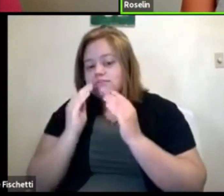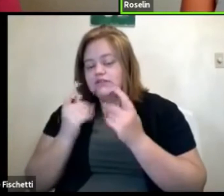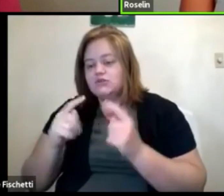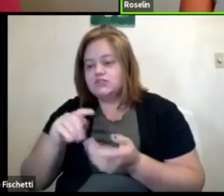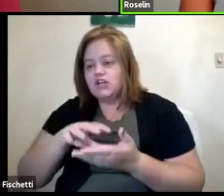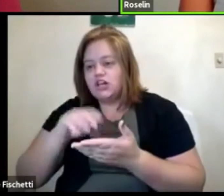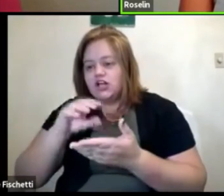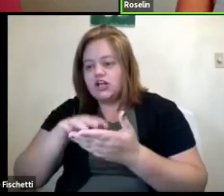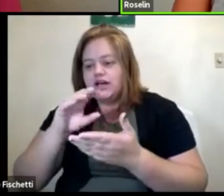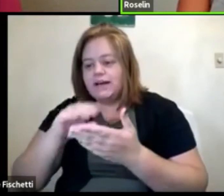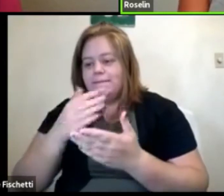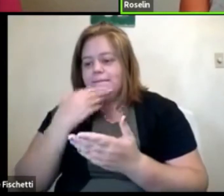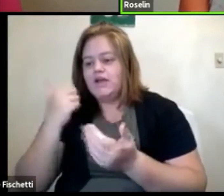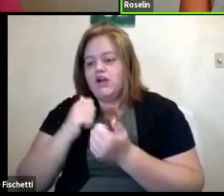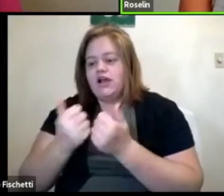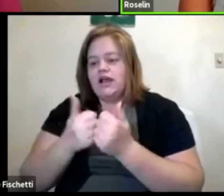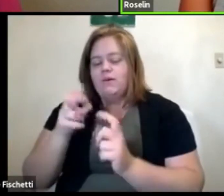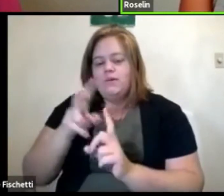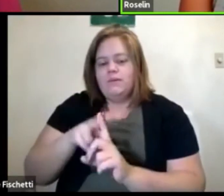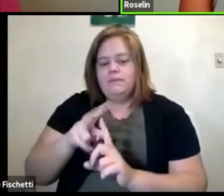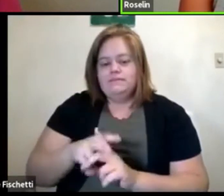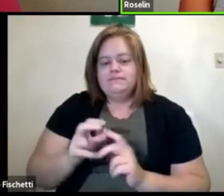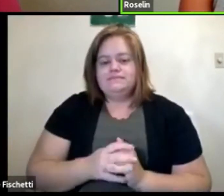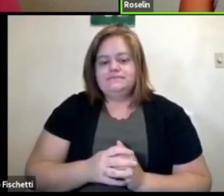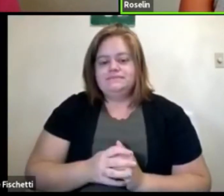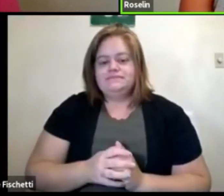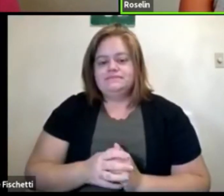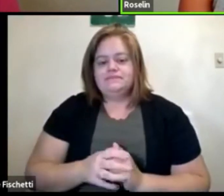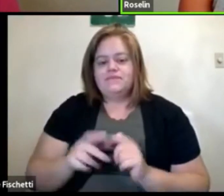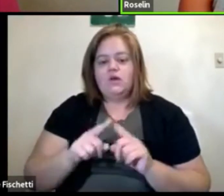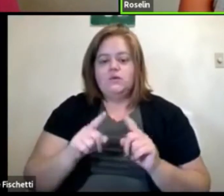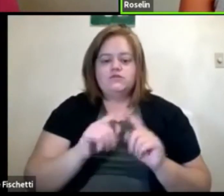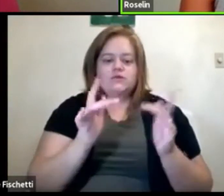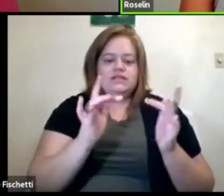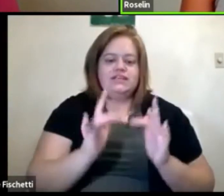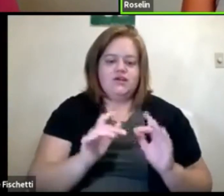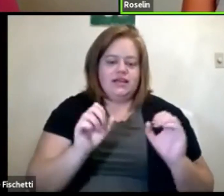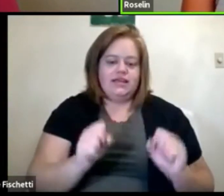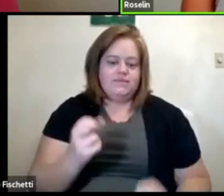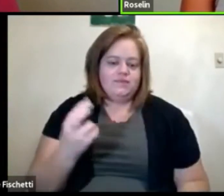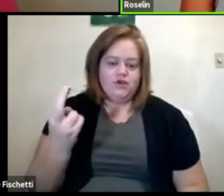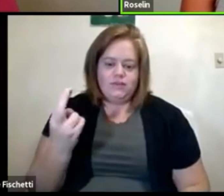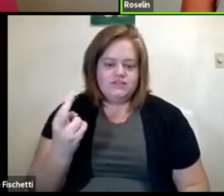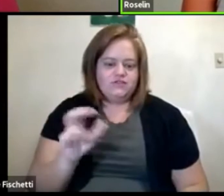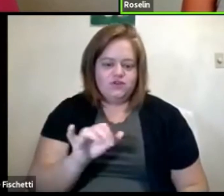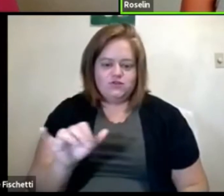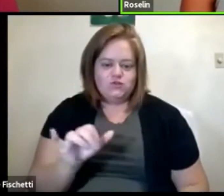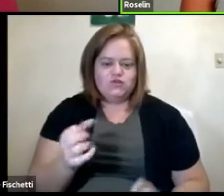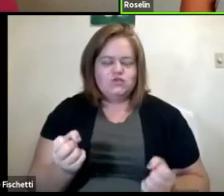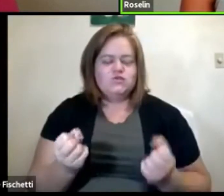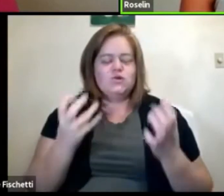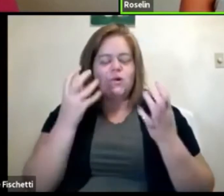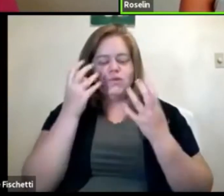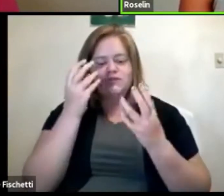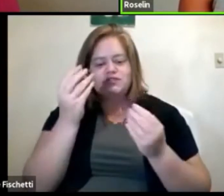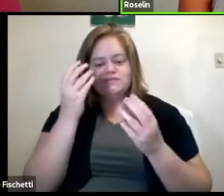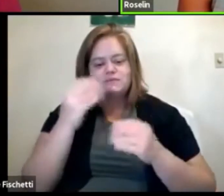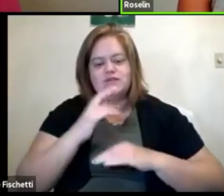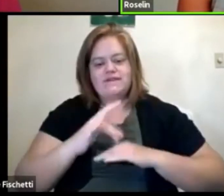way. Also, I feel like the internet is our best friend. There's a ton of information that we can find